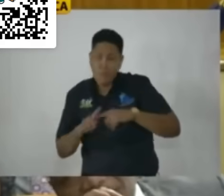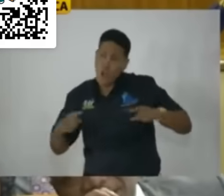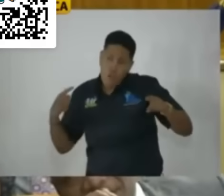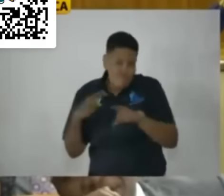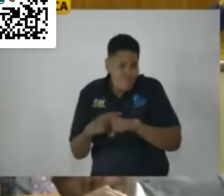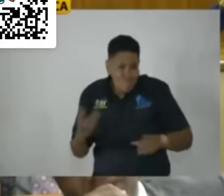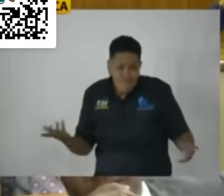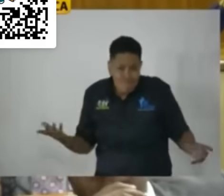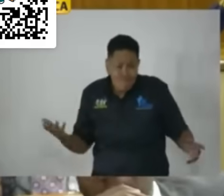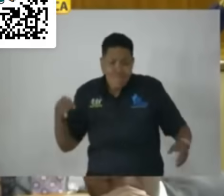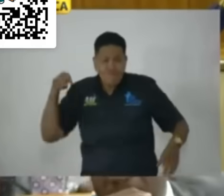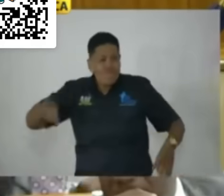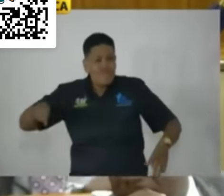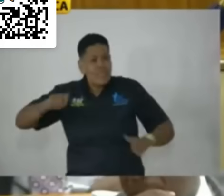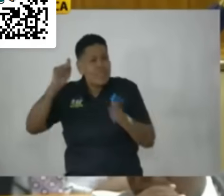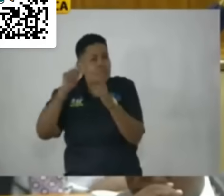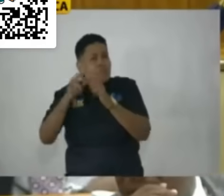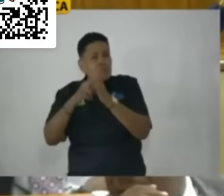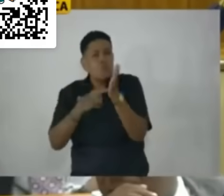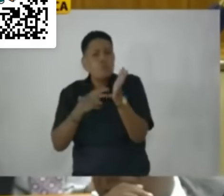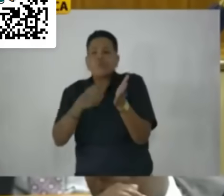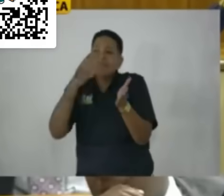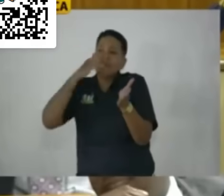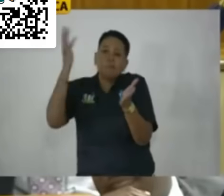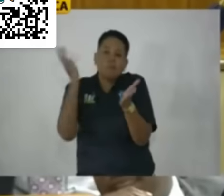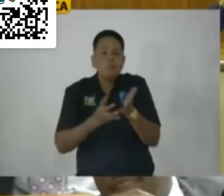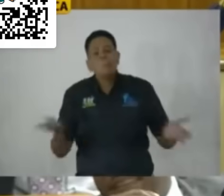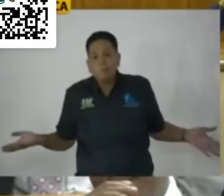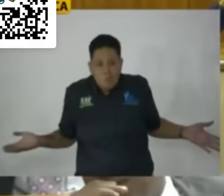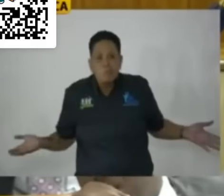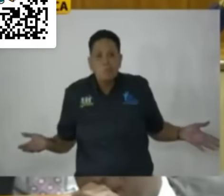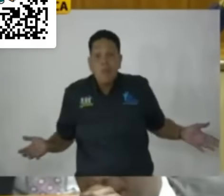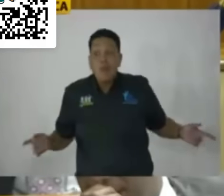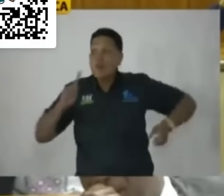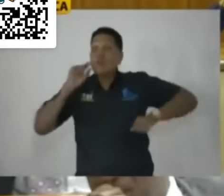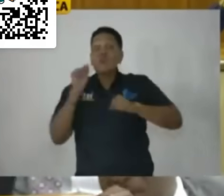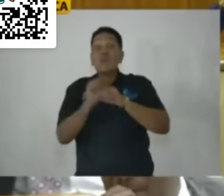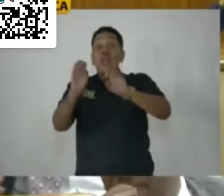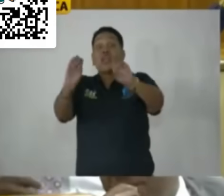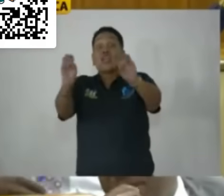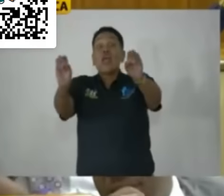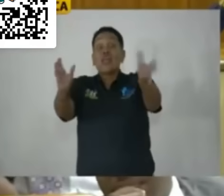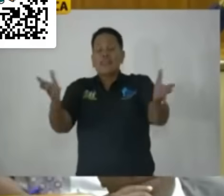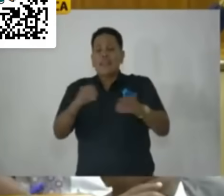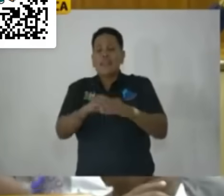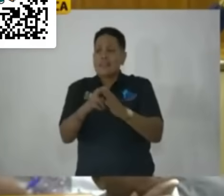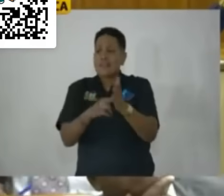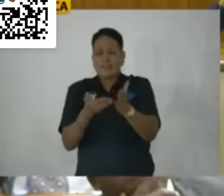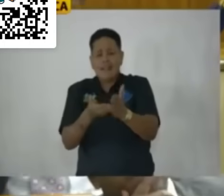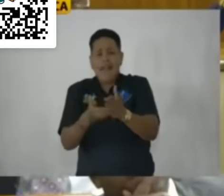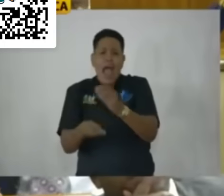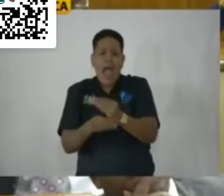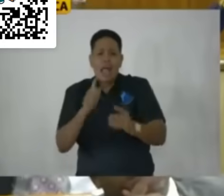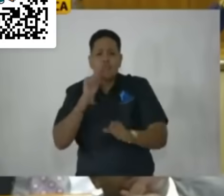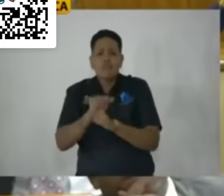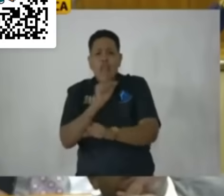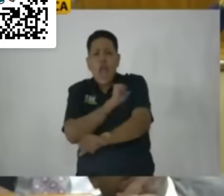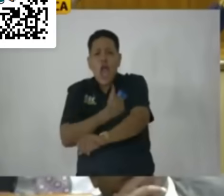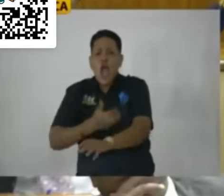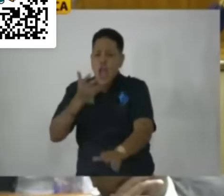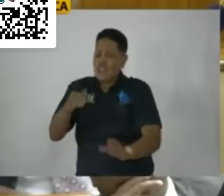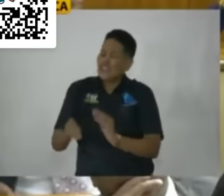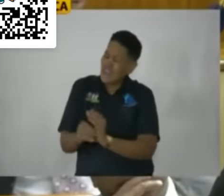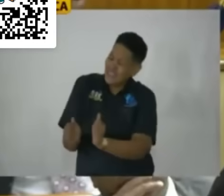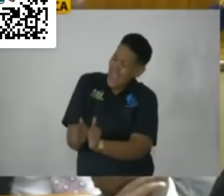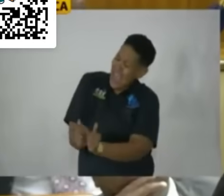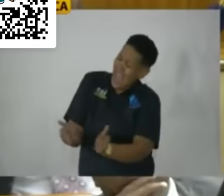vires this particular standing order. There is nothing in the standing orders that authorize